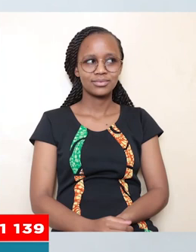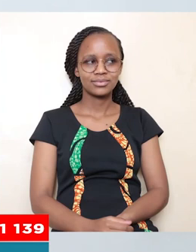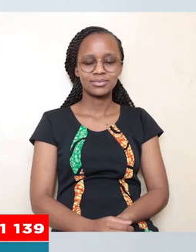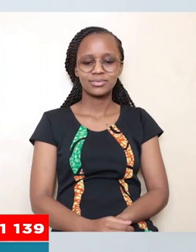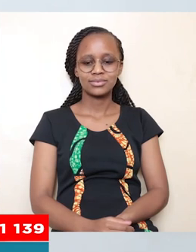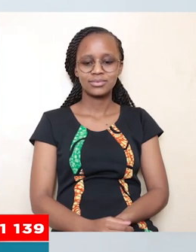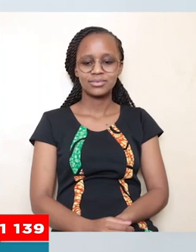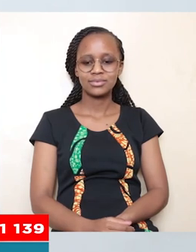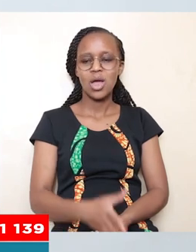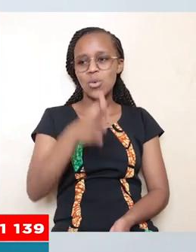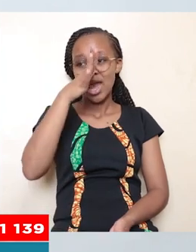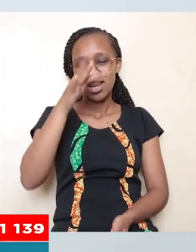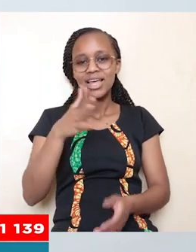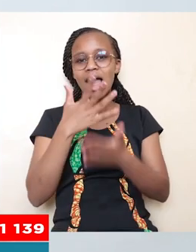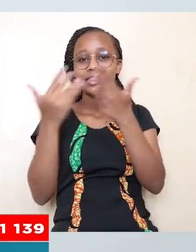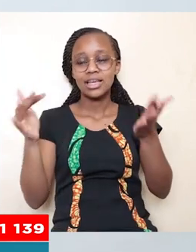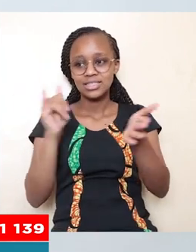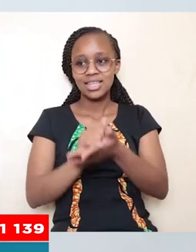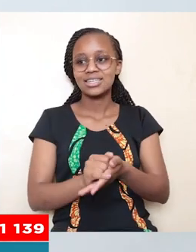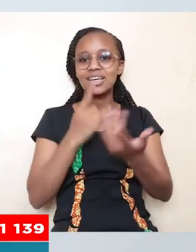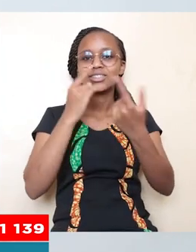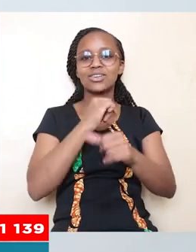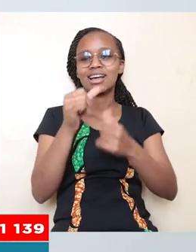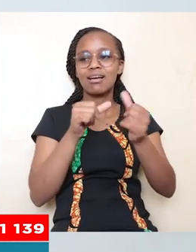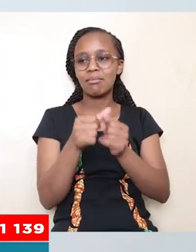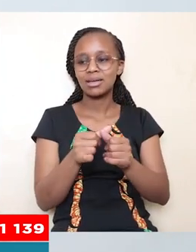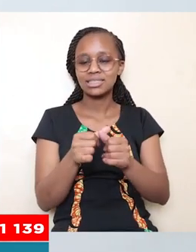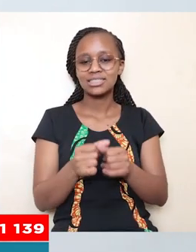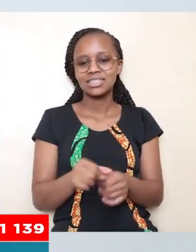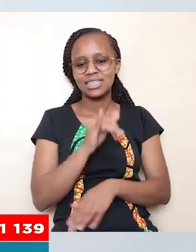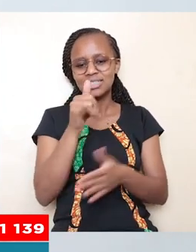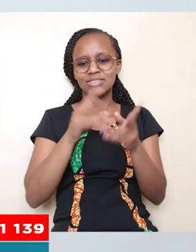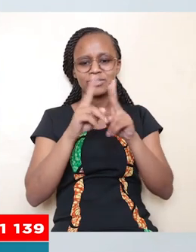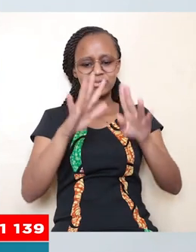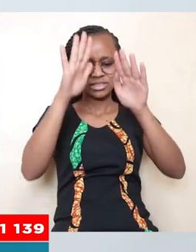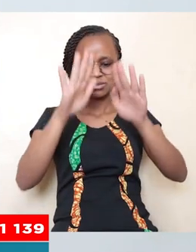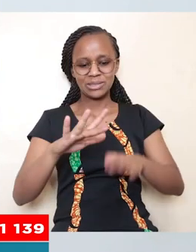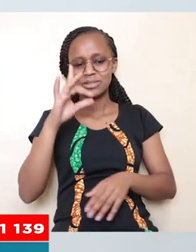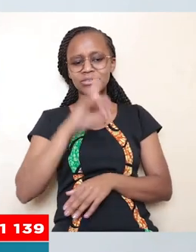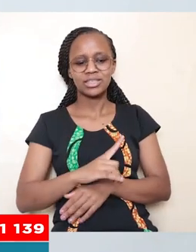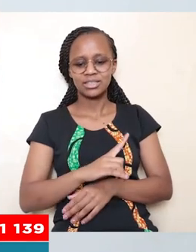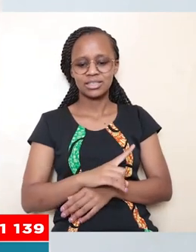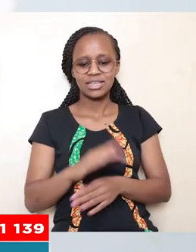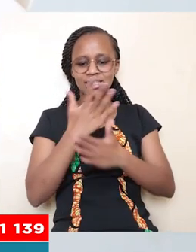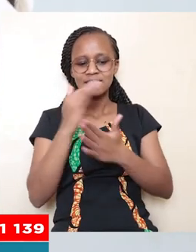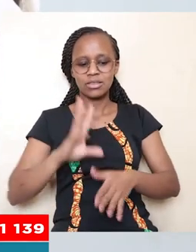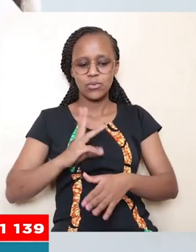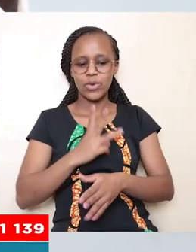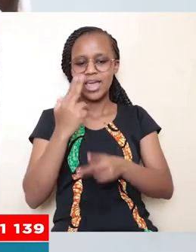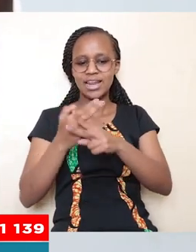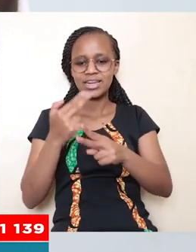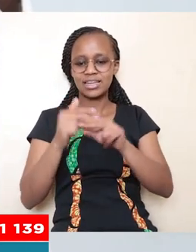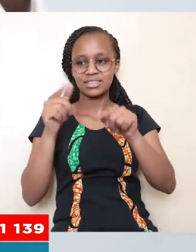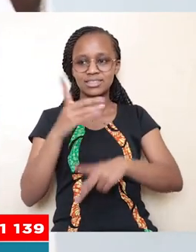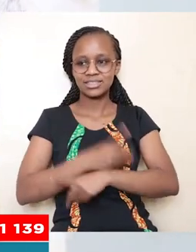So let us talk about the things that we never talk about because it is important. There's something we are calling